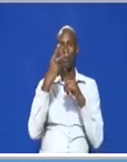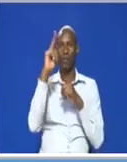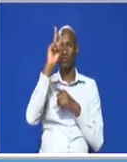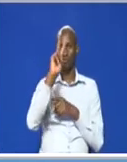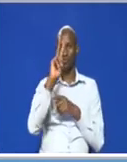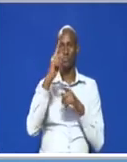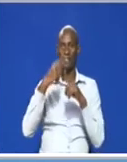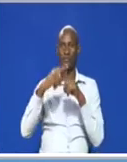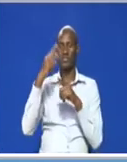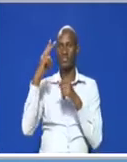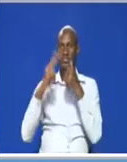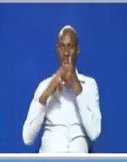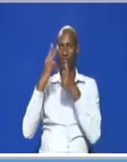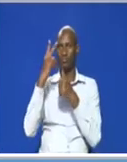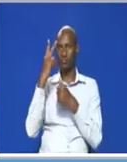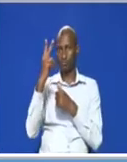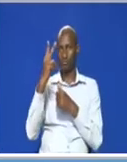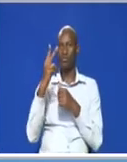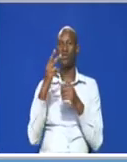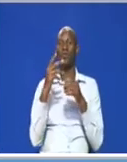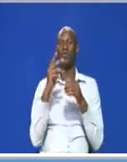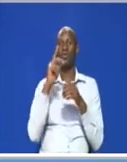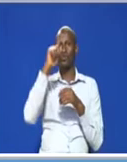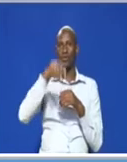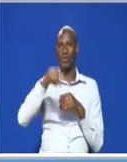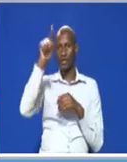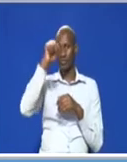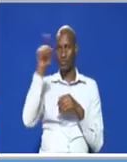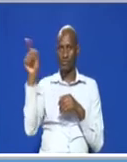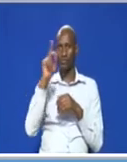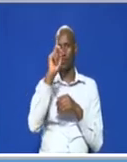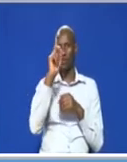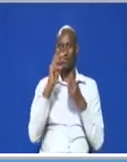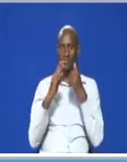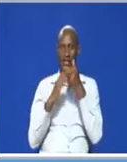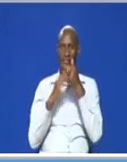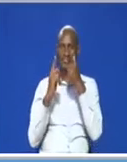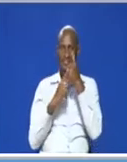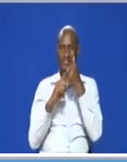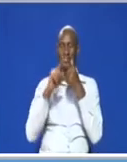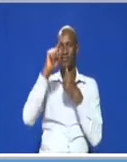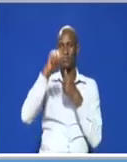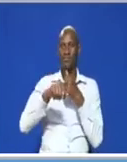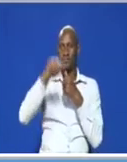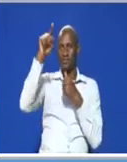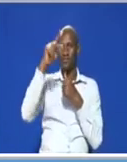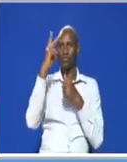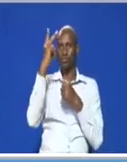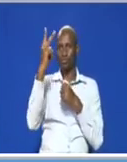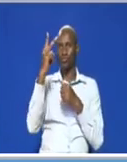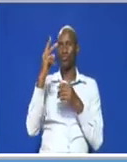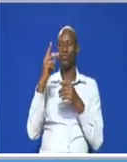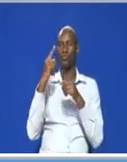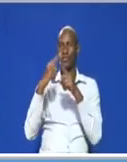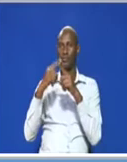2. So the square root of 196 is the square root of 2 to power 2 times 7 to power 2. Divide the powers by 2. Will give